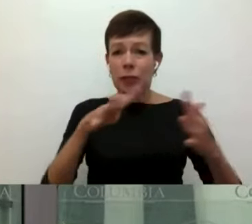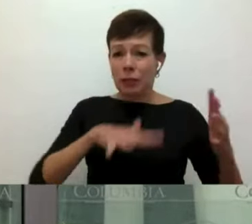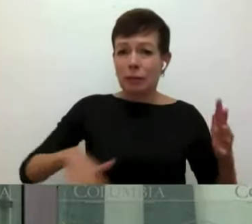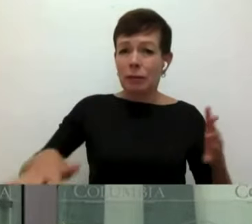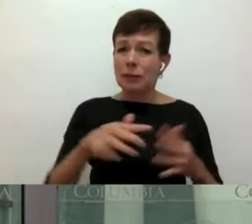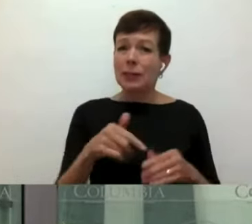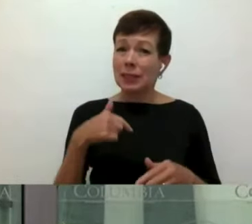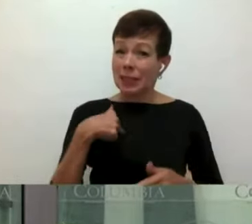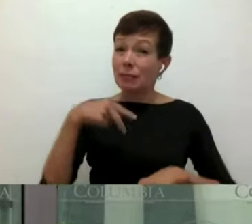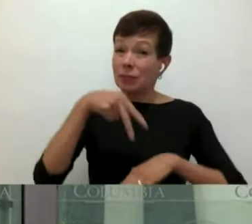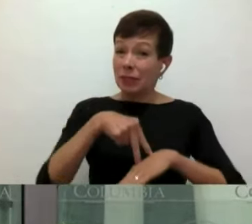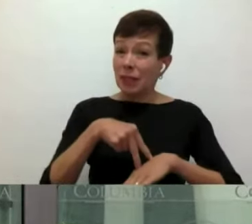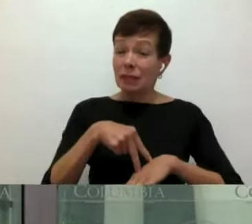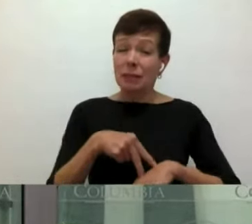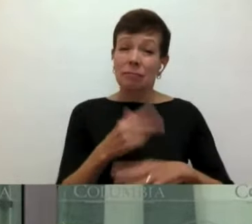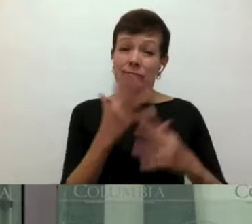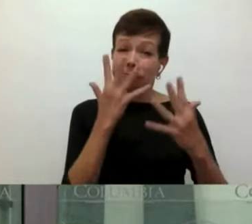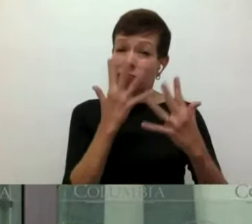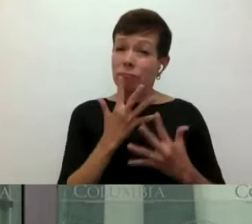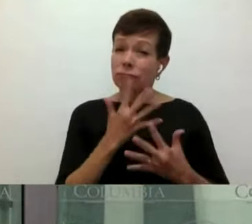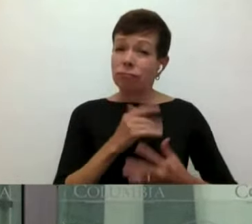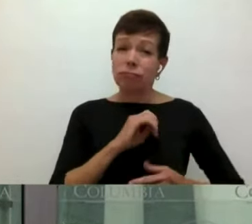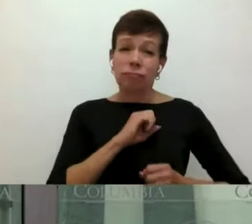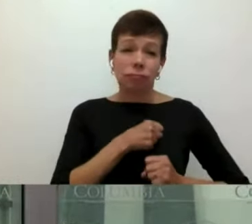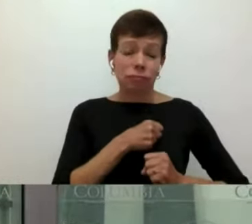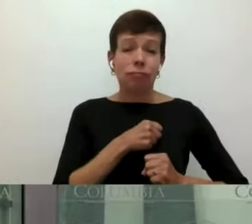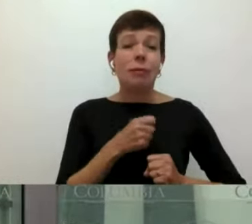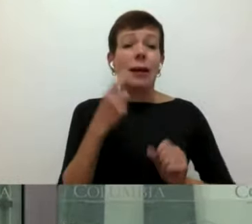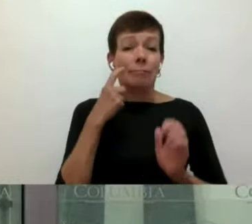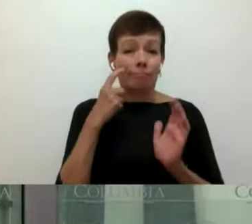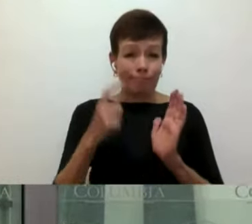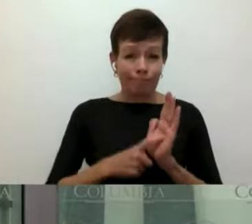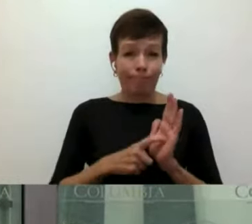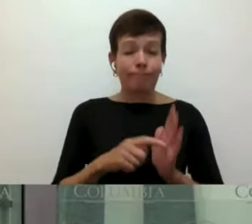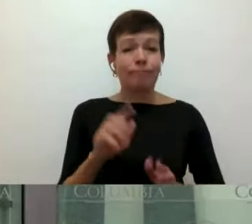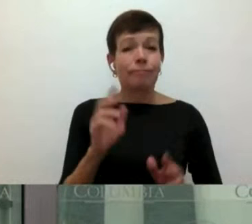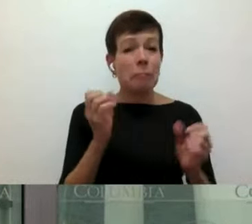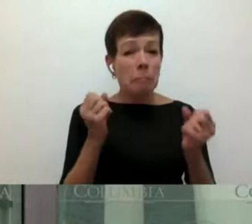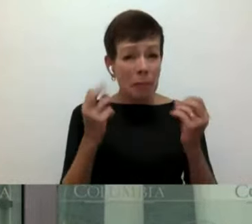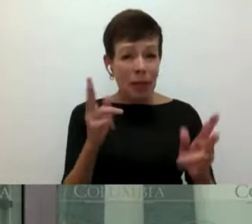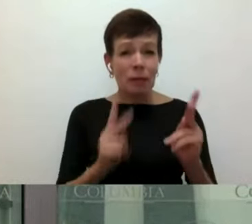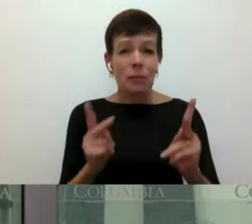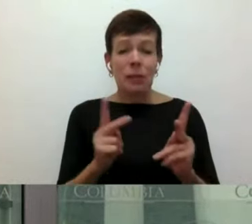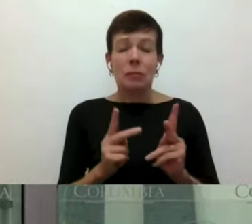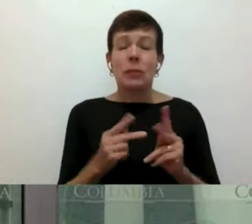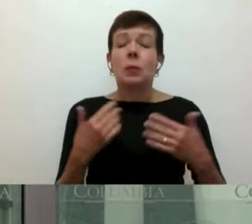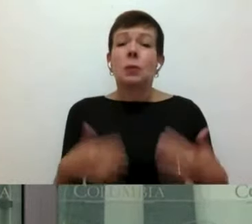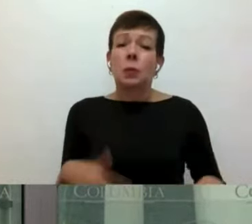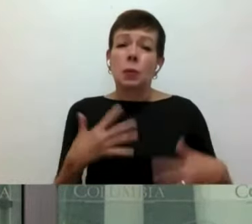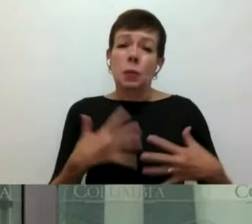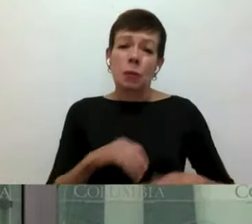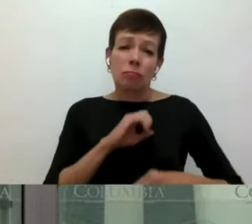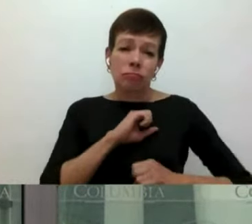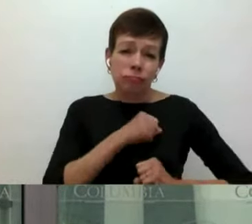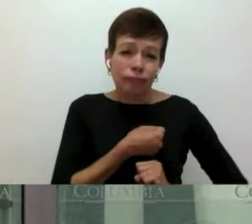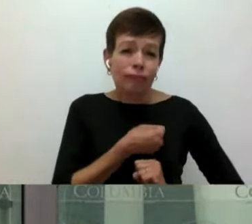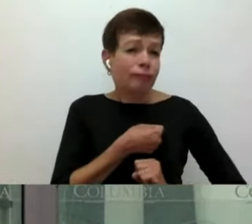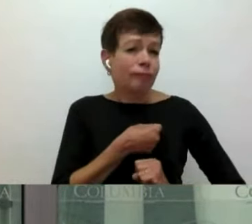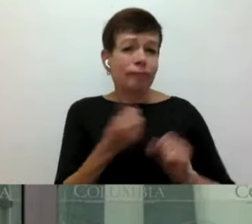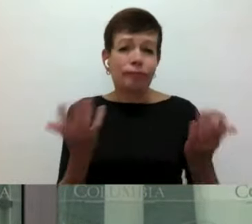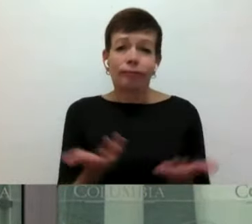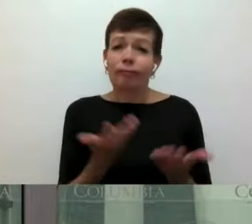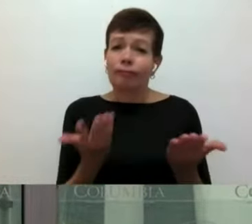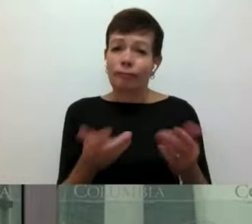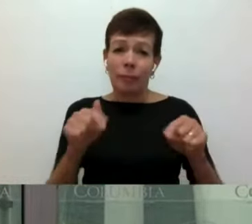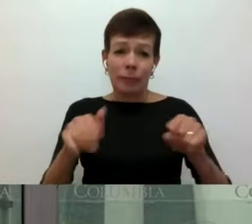Kelowna, and I stand with a deep and heavy heart, deeply aware of the pain and hardship that so many people